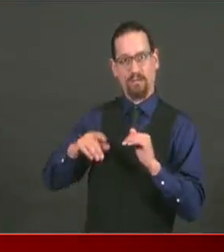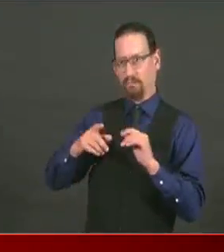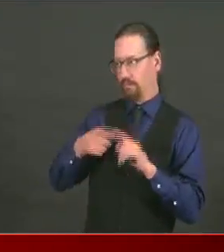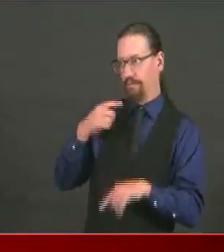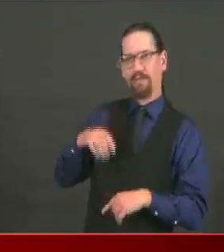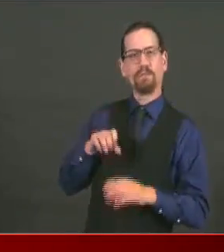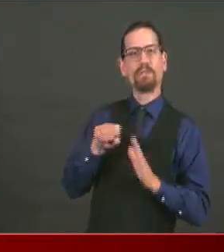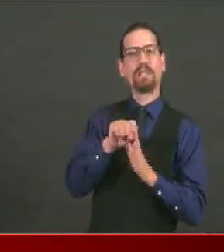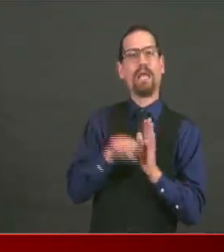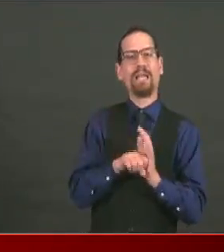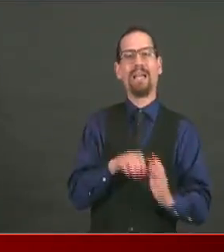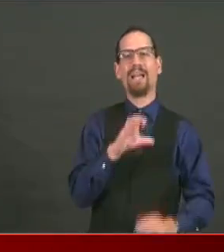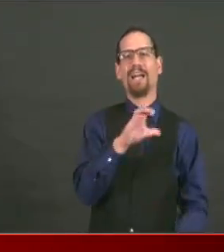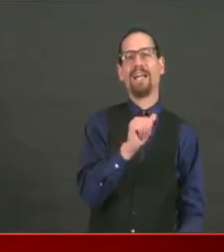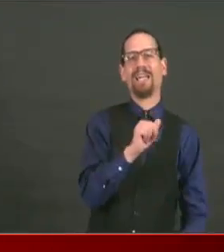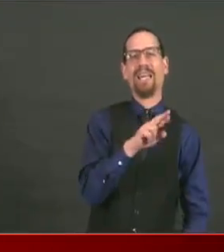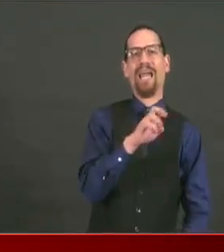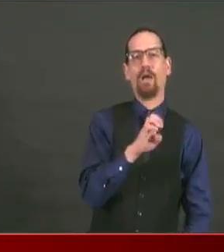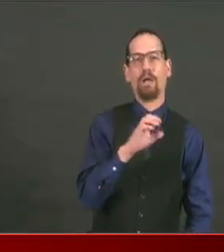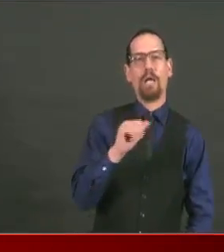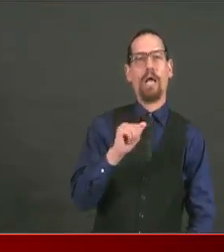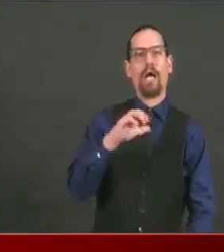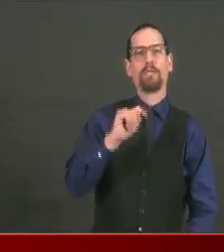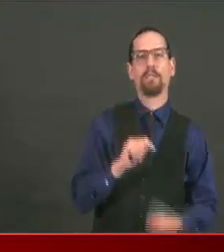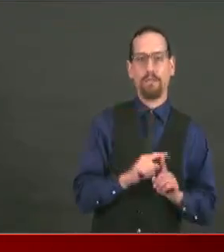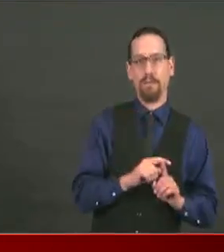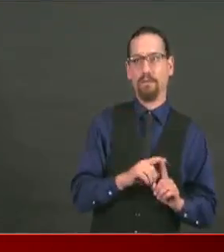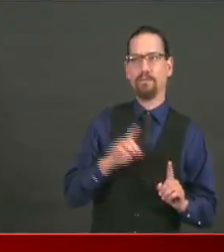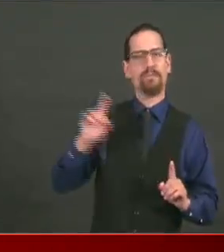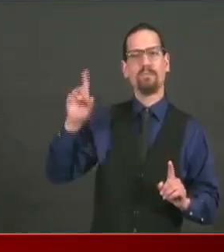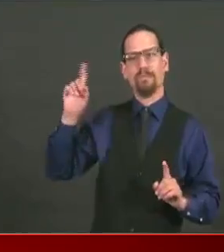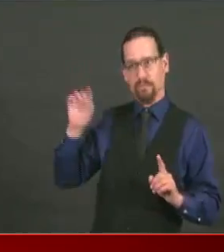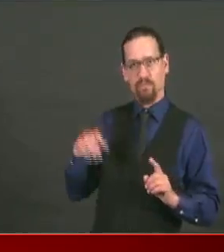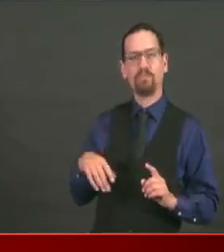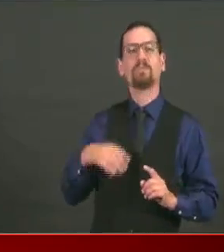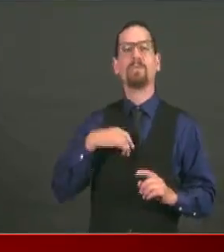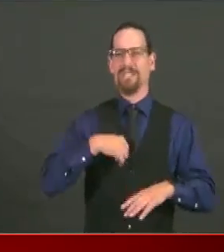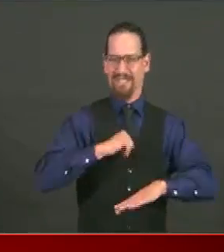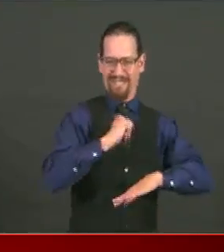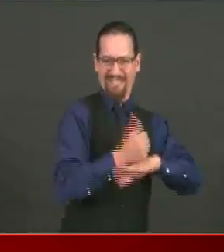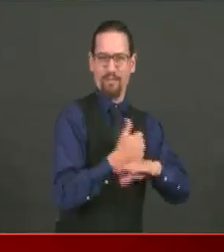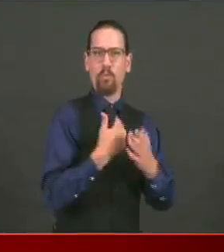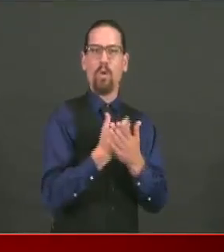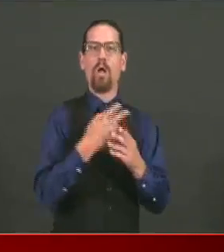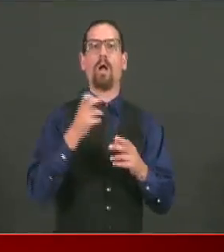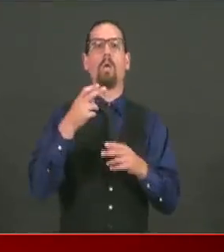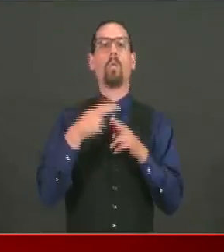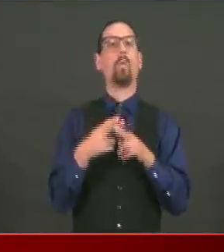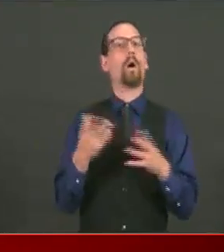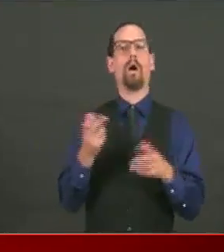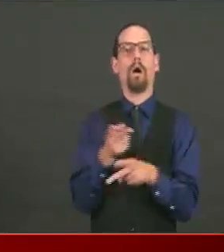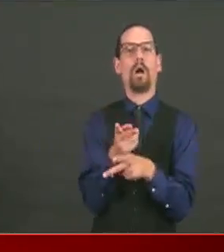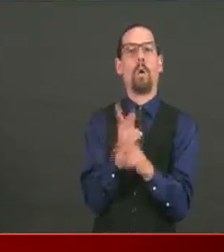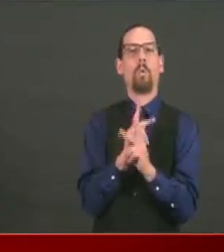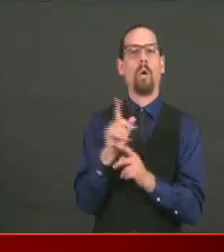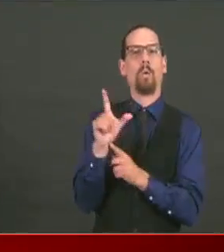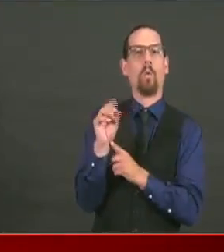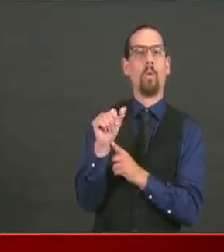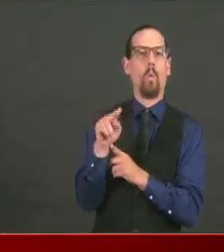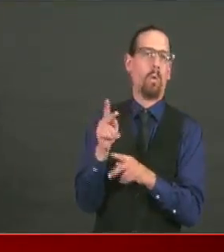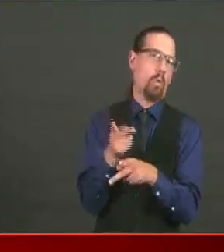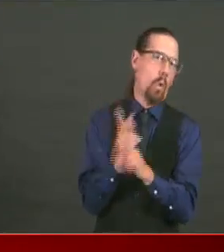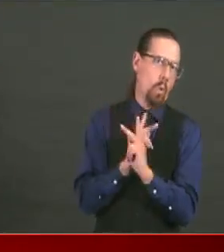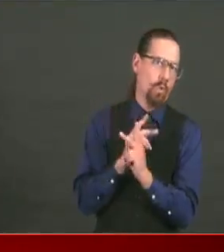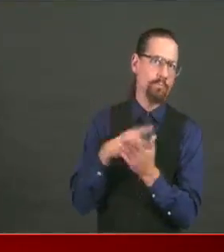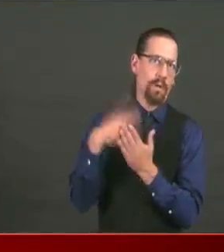we've created a loan program specifically to help hospitality and micro businesses access